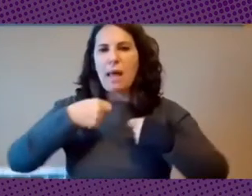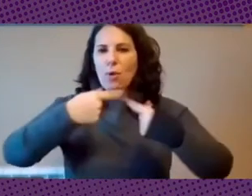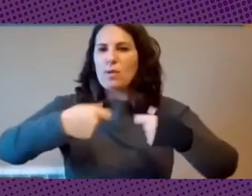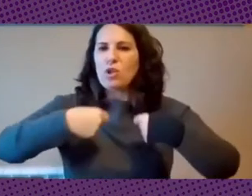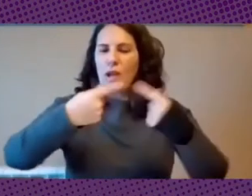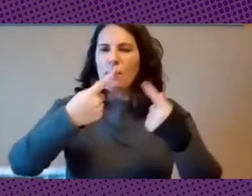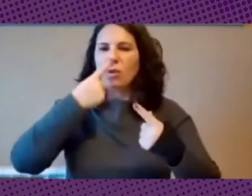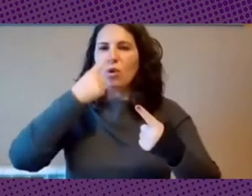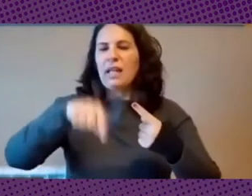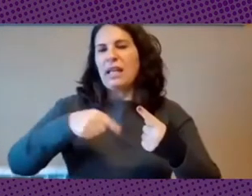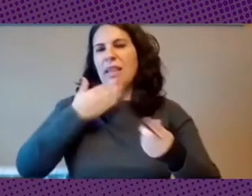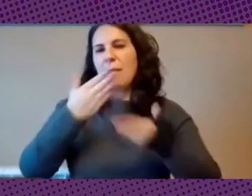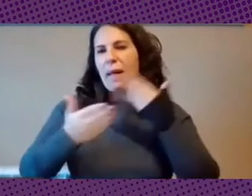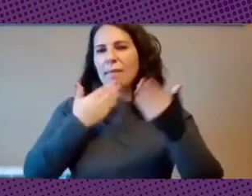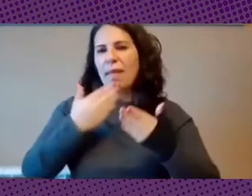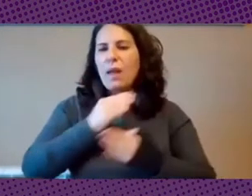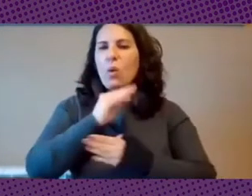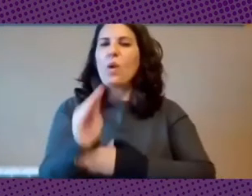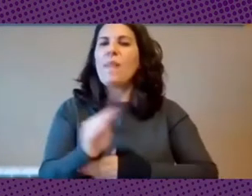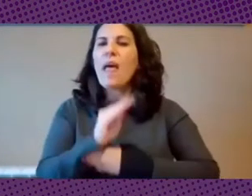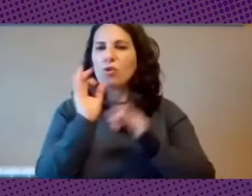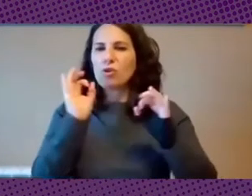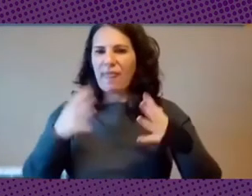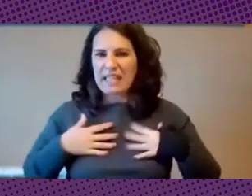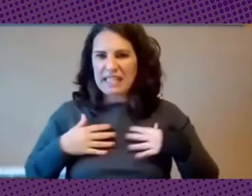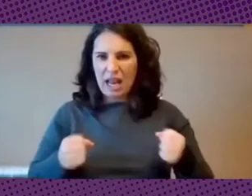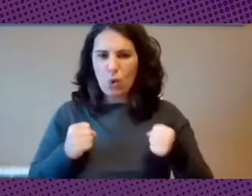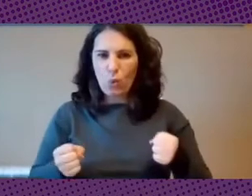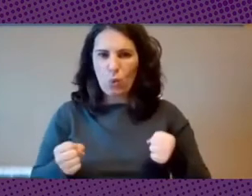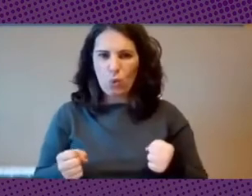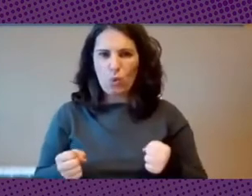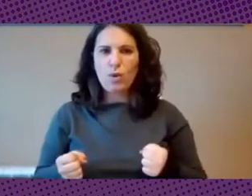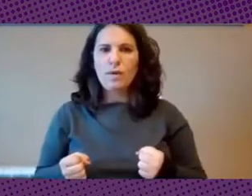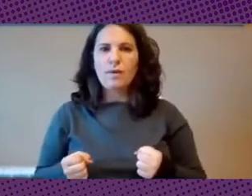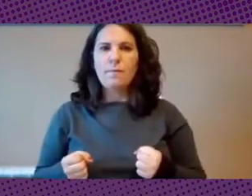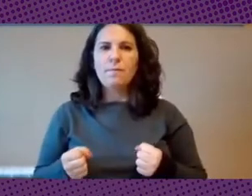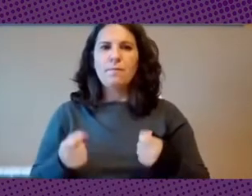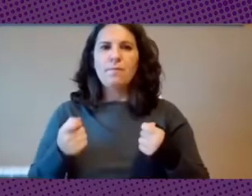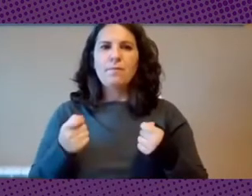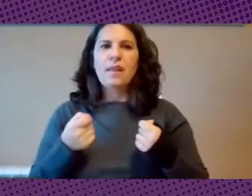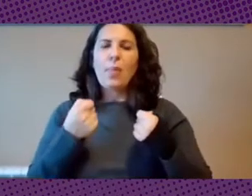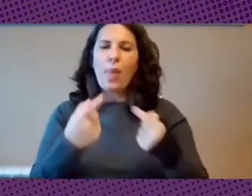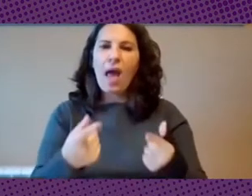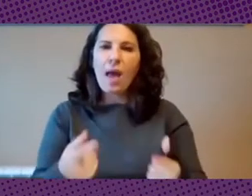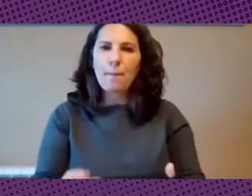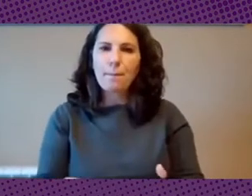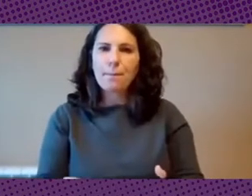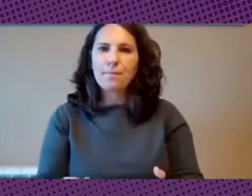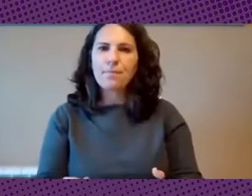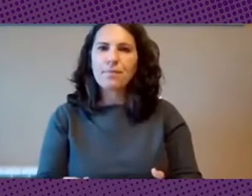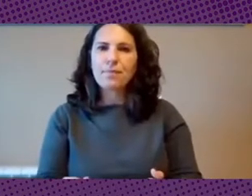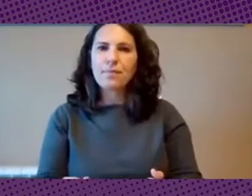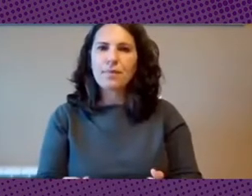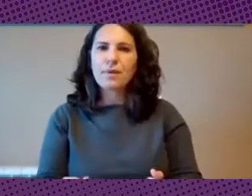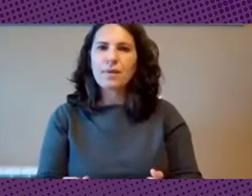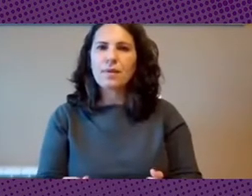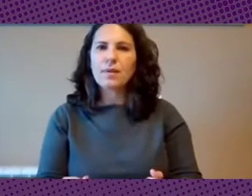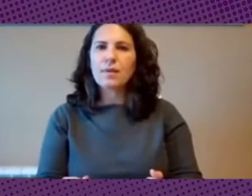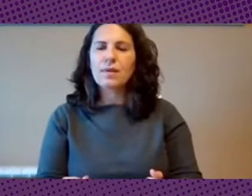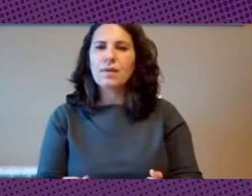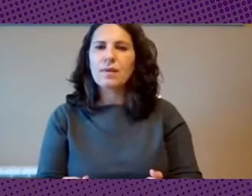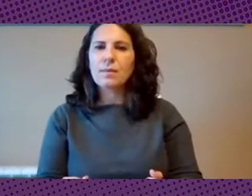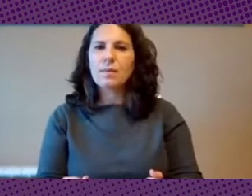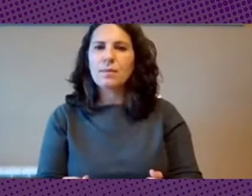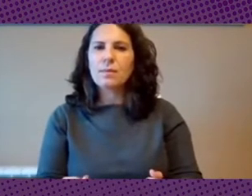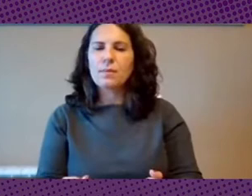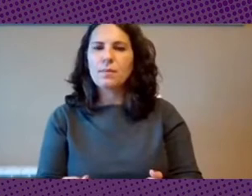On the supply side, it provides financing to small, small scale, private health operators